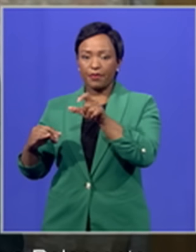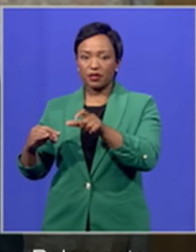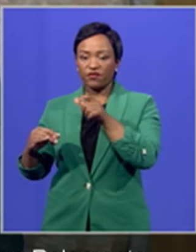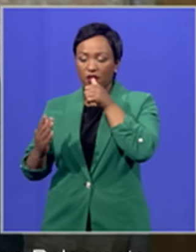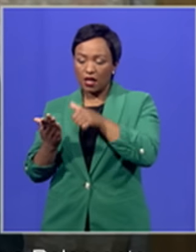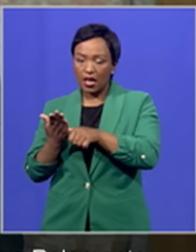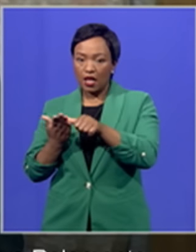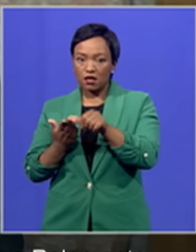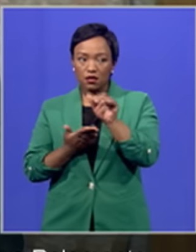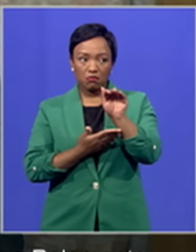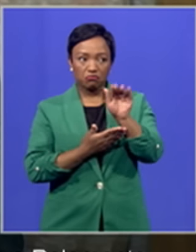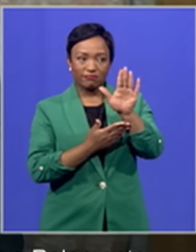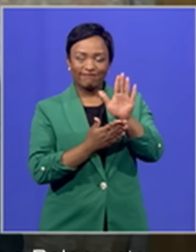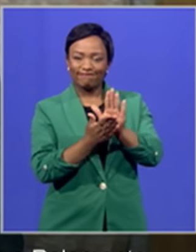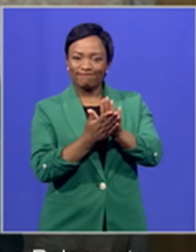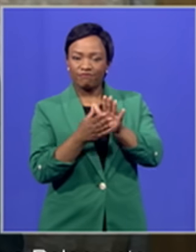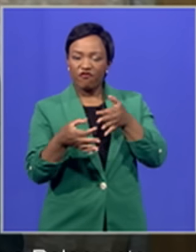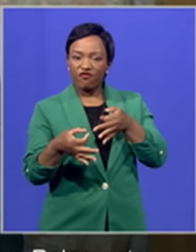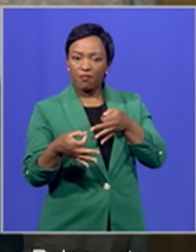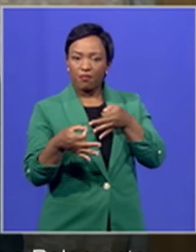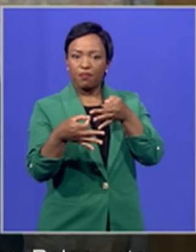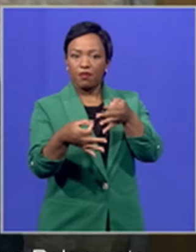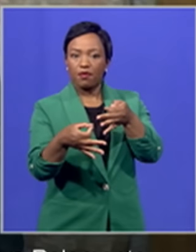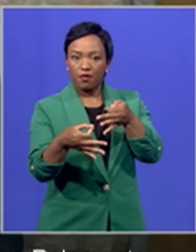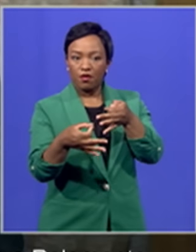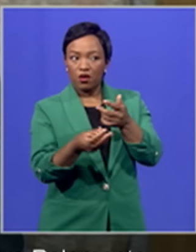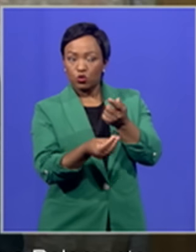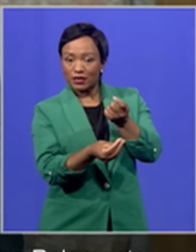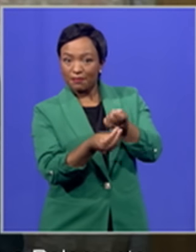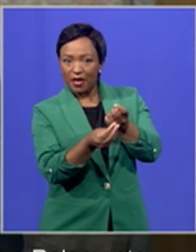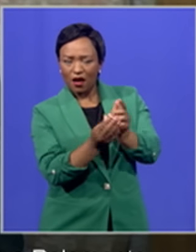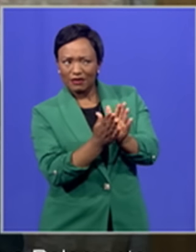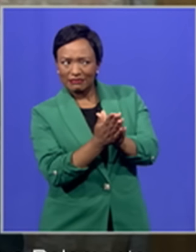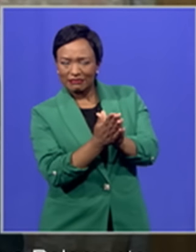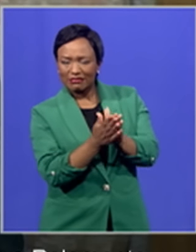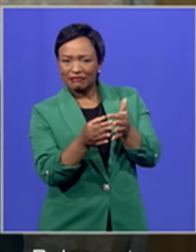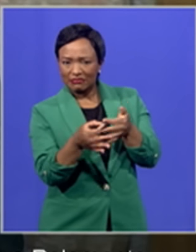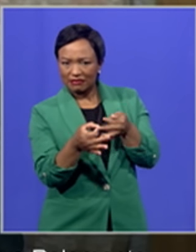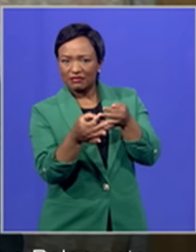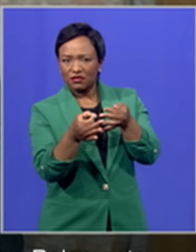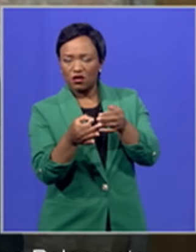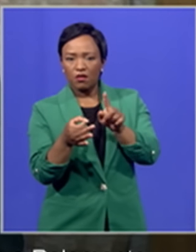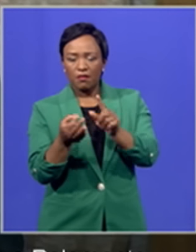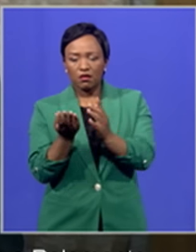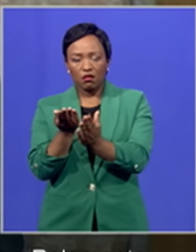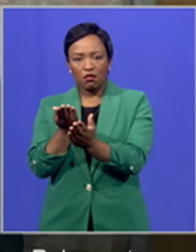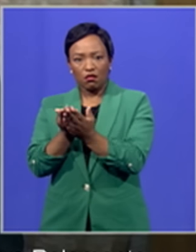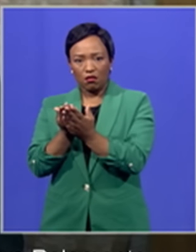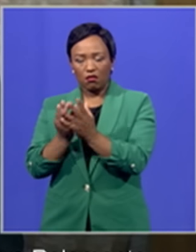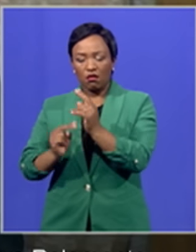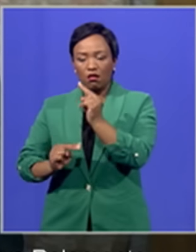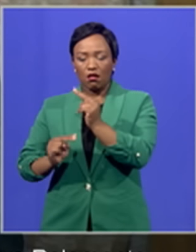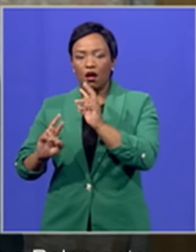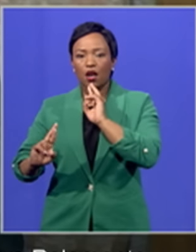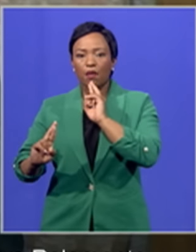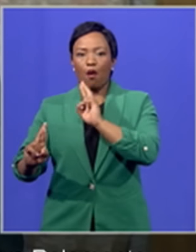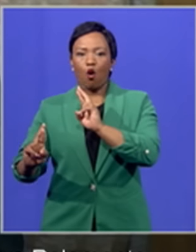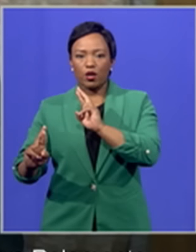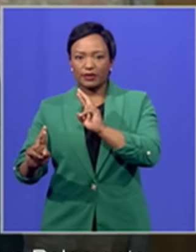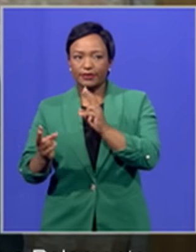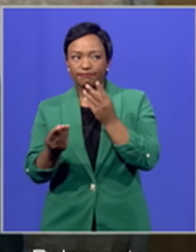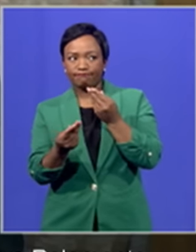of extension, requesting extension to the Speaker, it must be accompanied by a brief report of